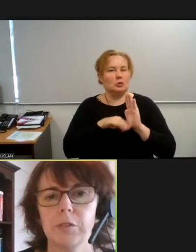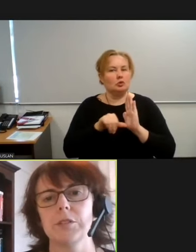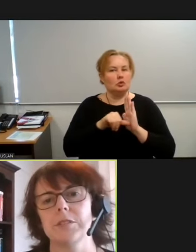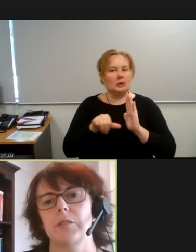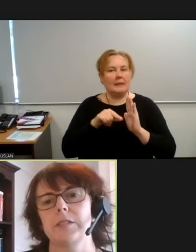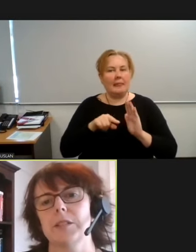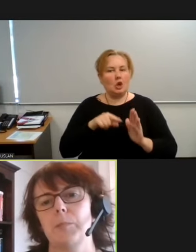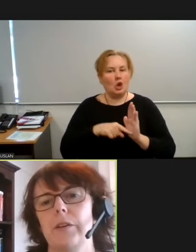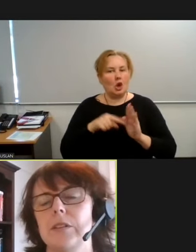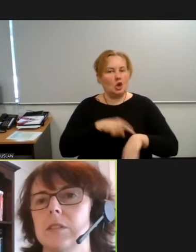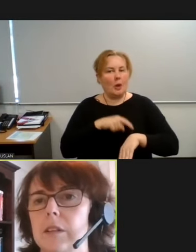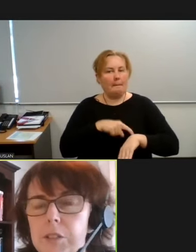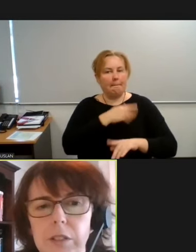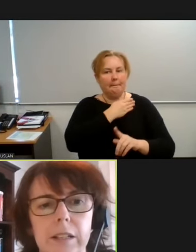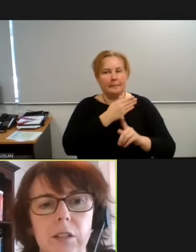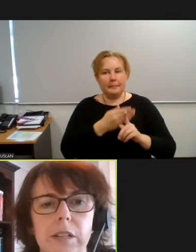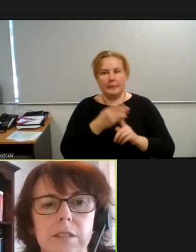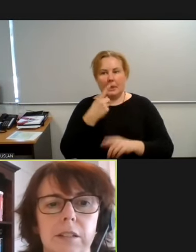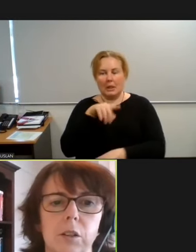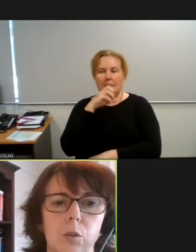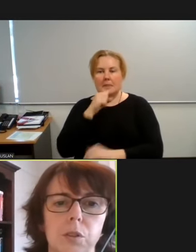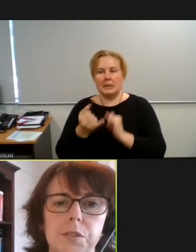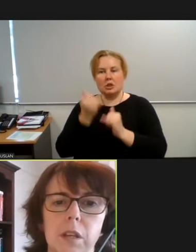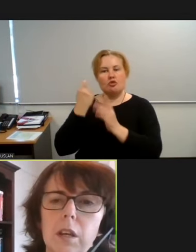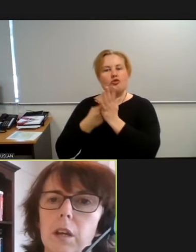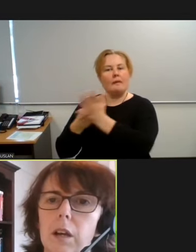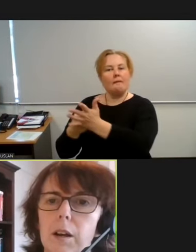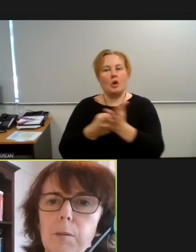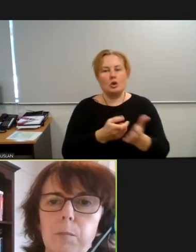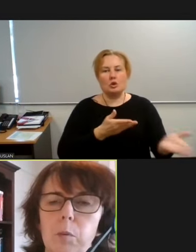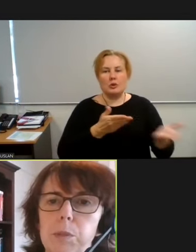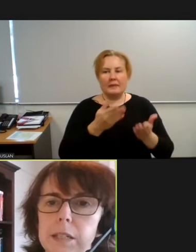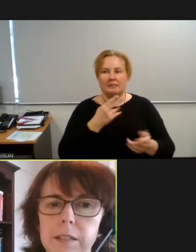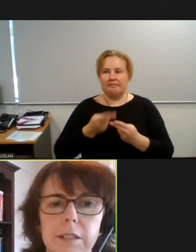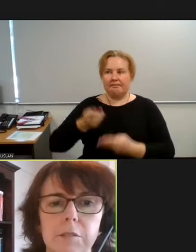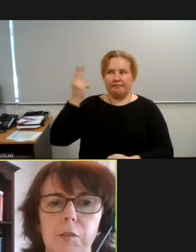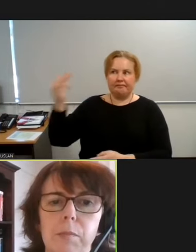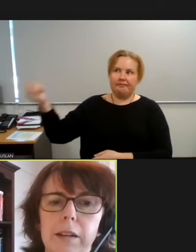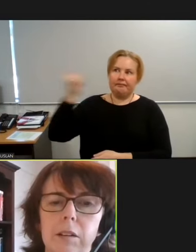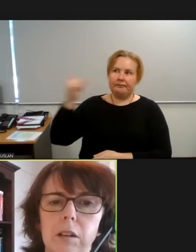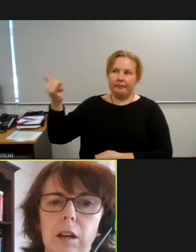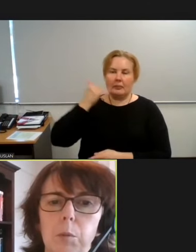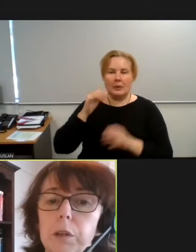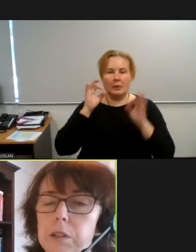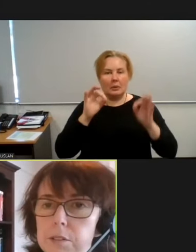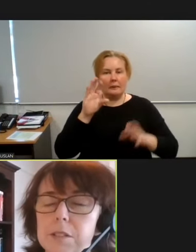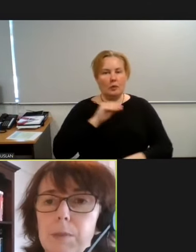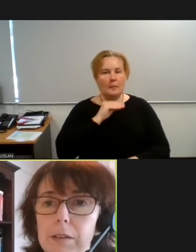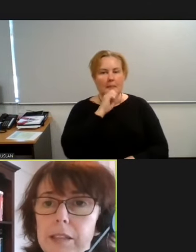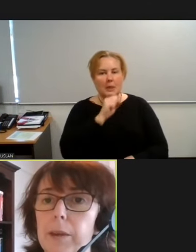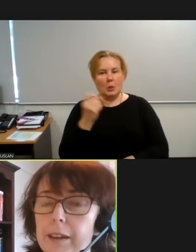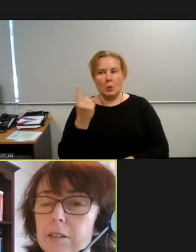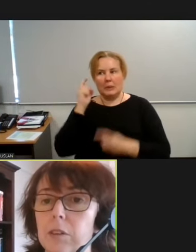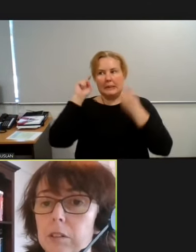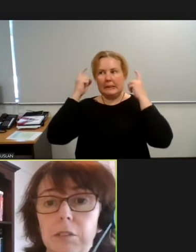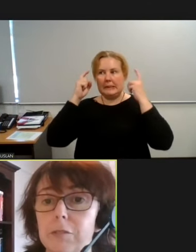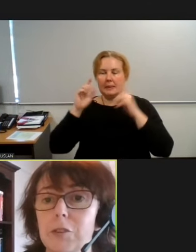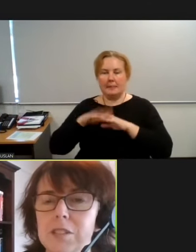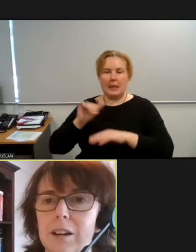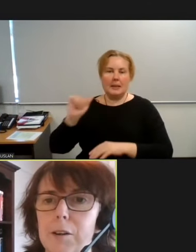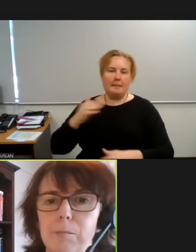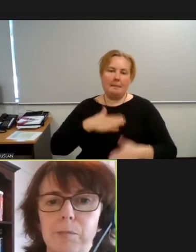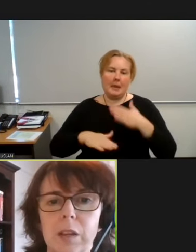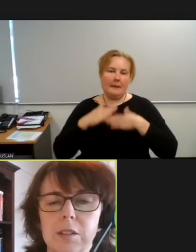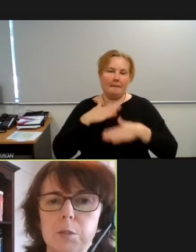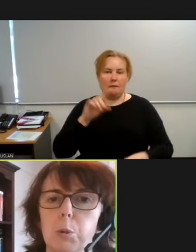men's referral service experienced an initial increase in calls, particularly from men who are concerned about their behaviour for the